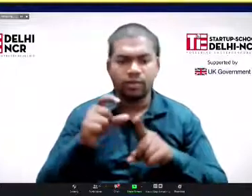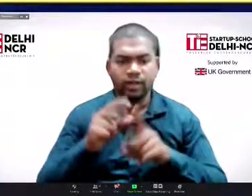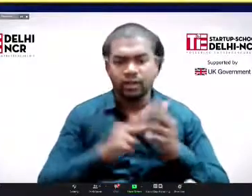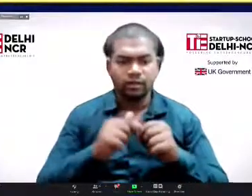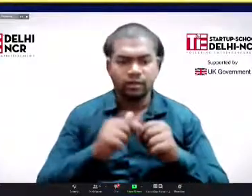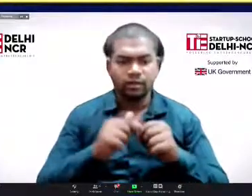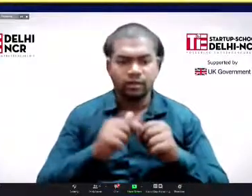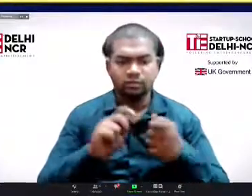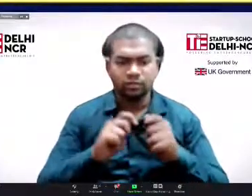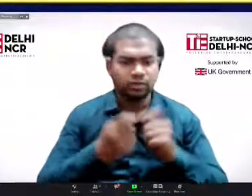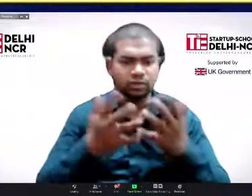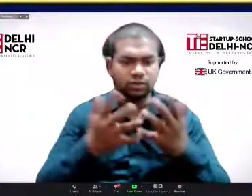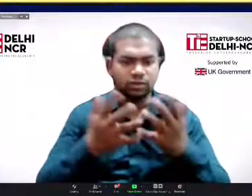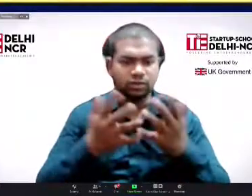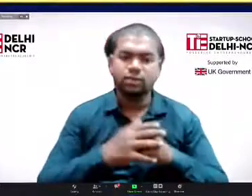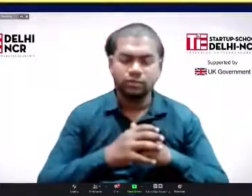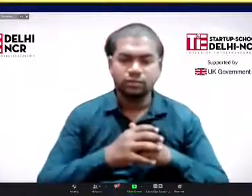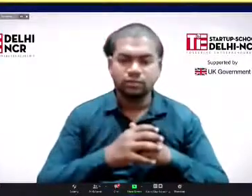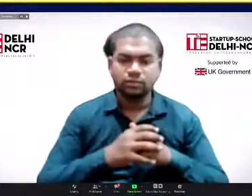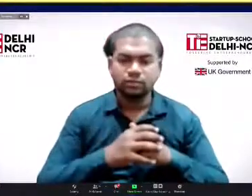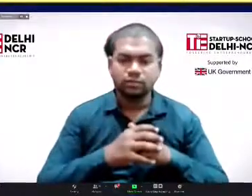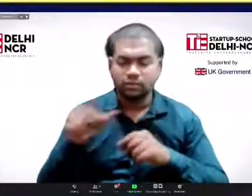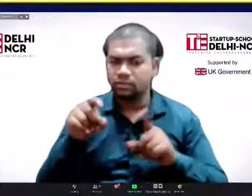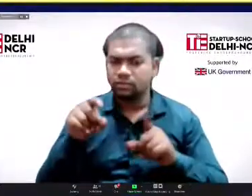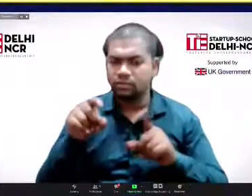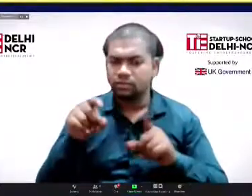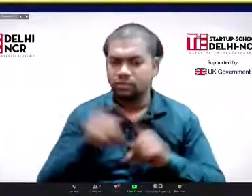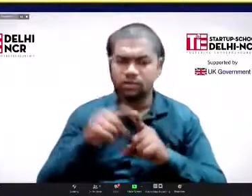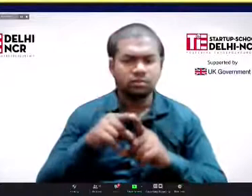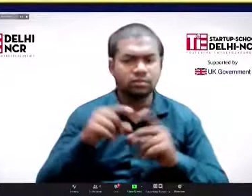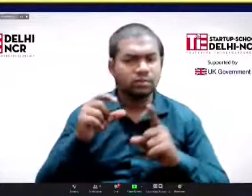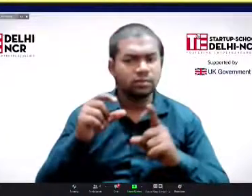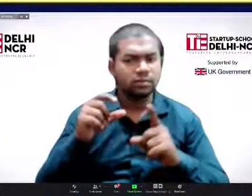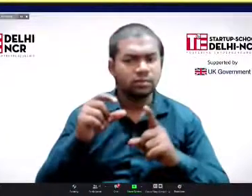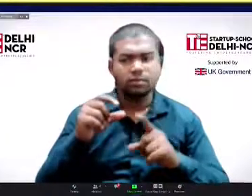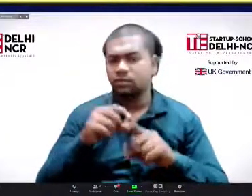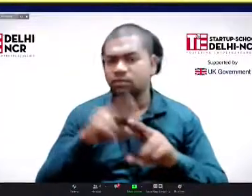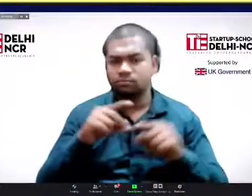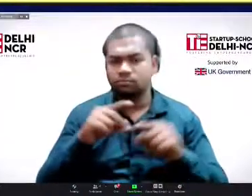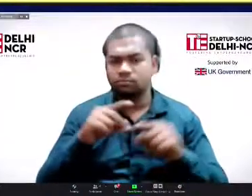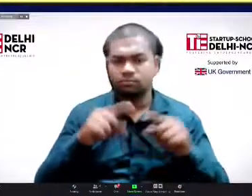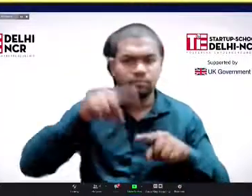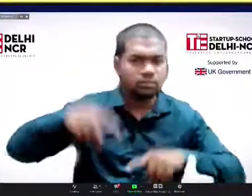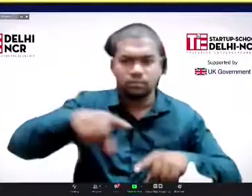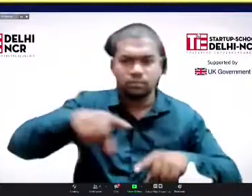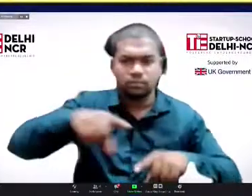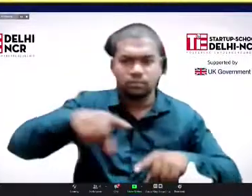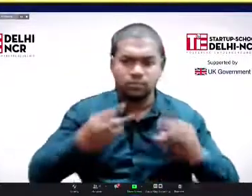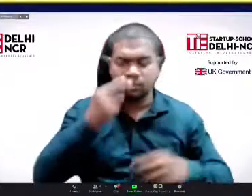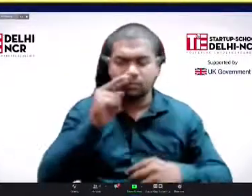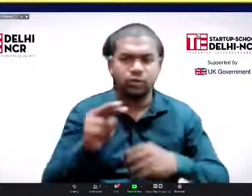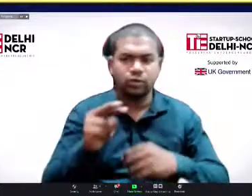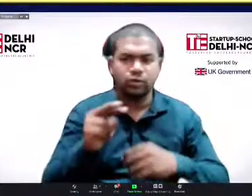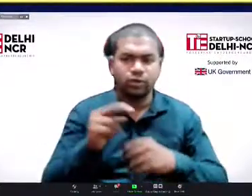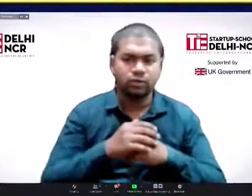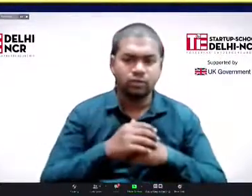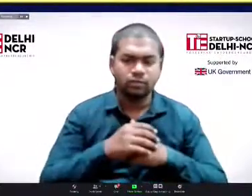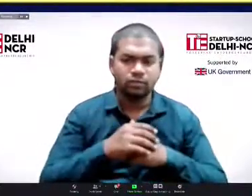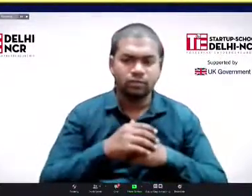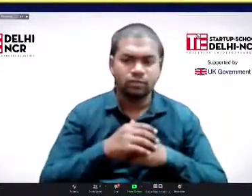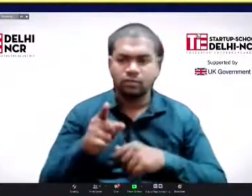of the brand as we go along. So you define the strategy, and after you define the strategy, then you start looking at, what's